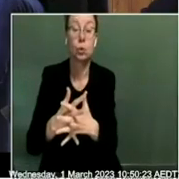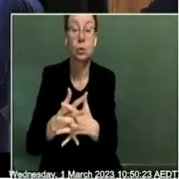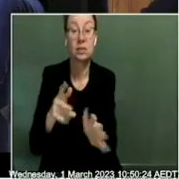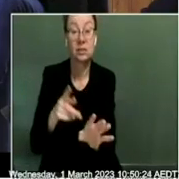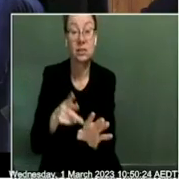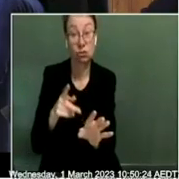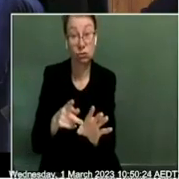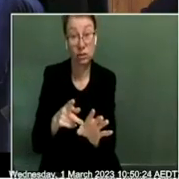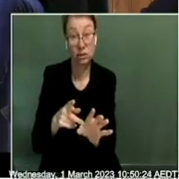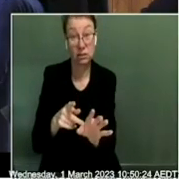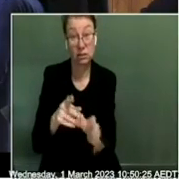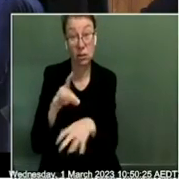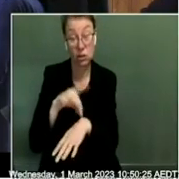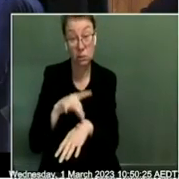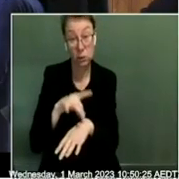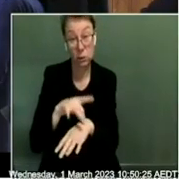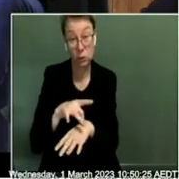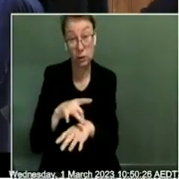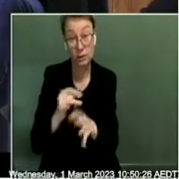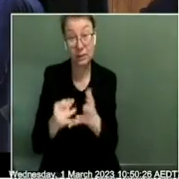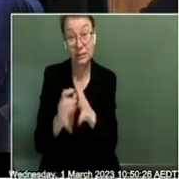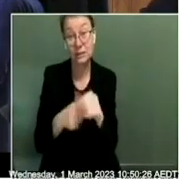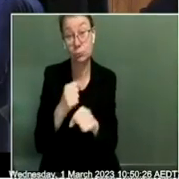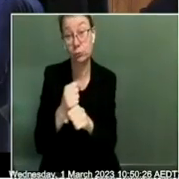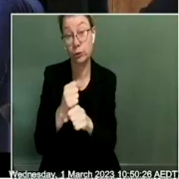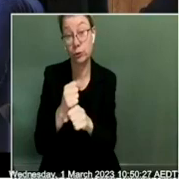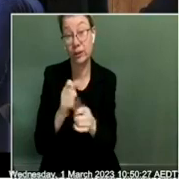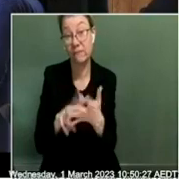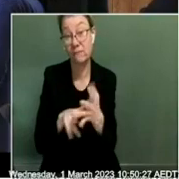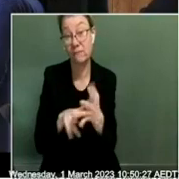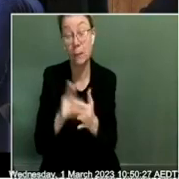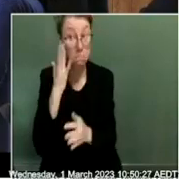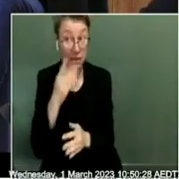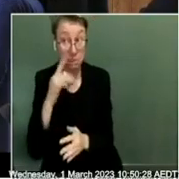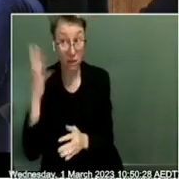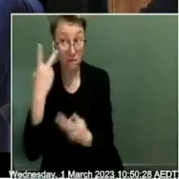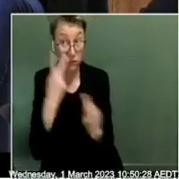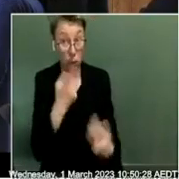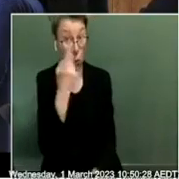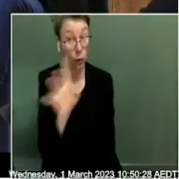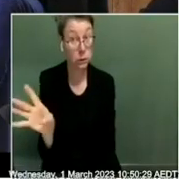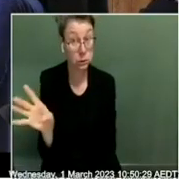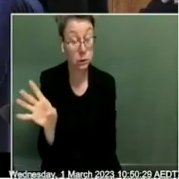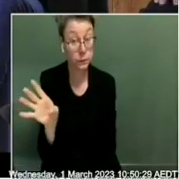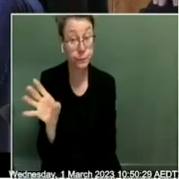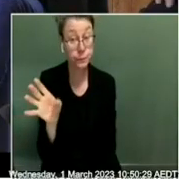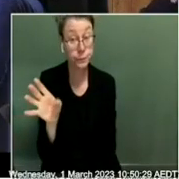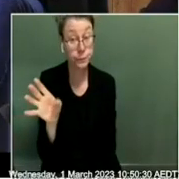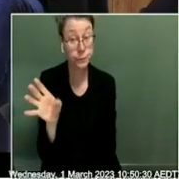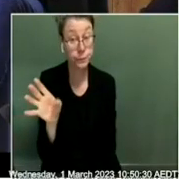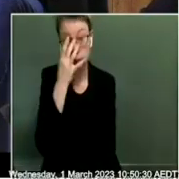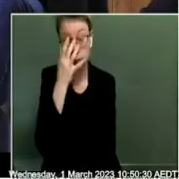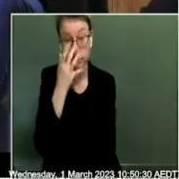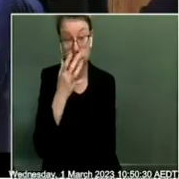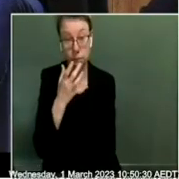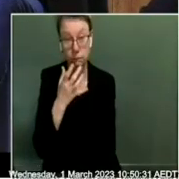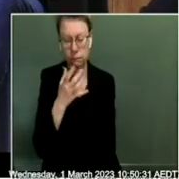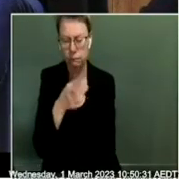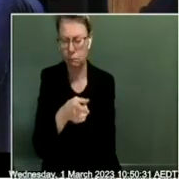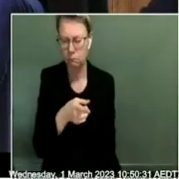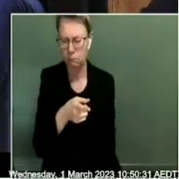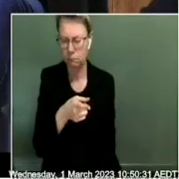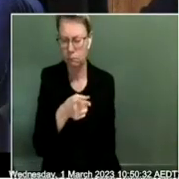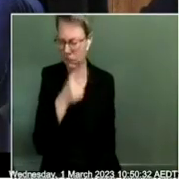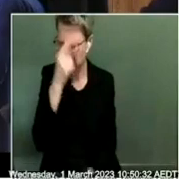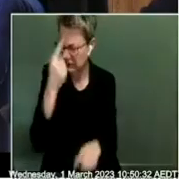Mum said she went to visit him once, and I don't know if he was sick, but she did get to go visit